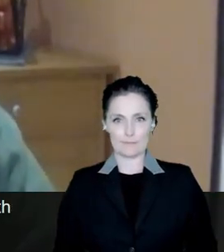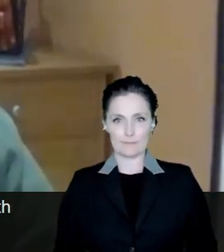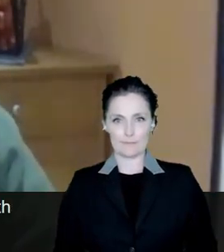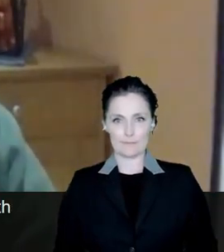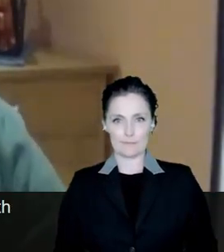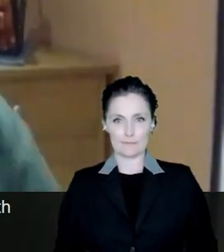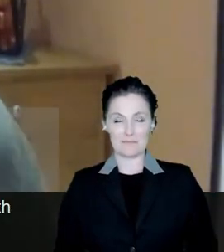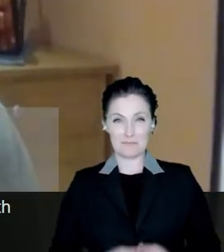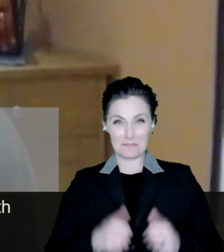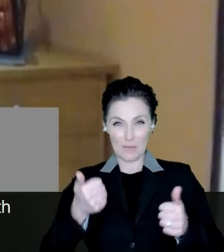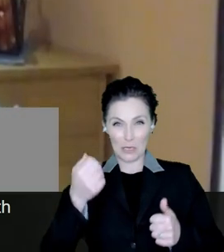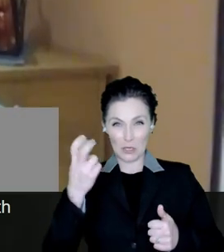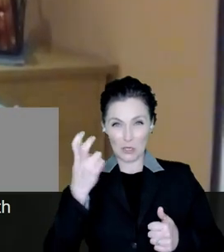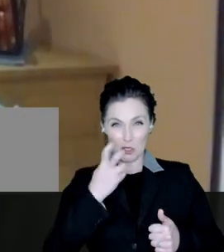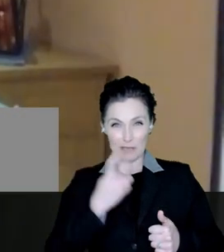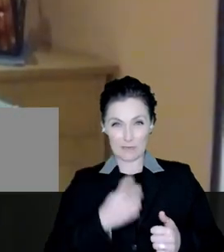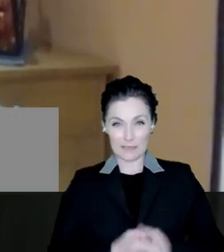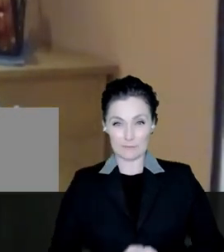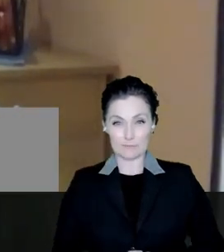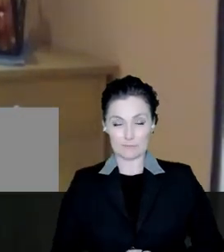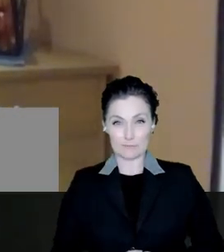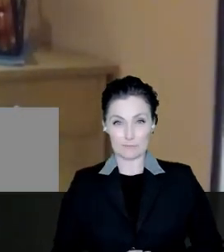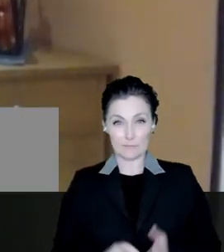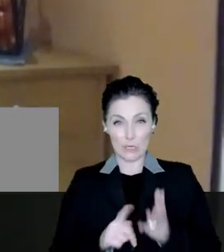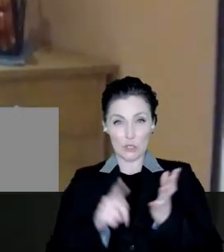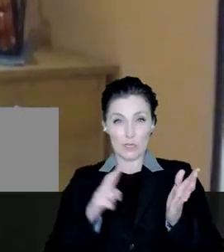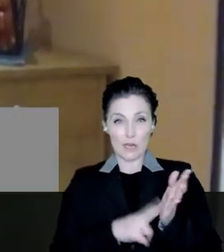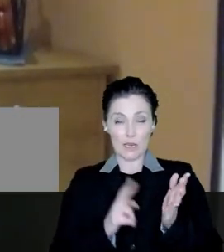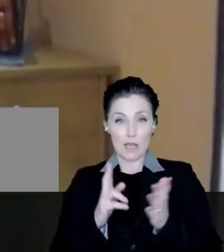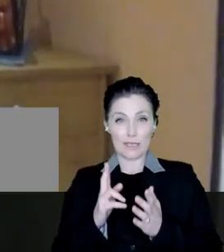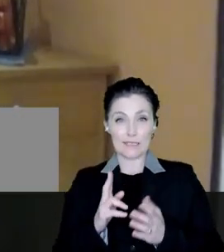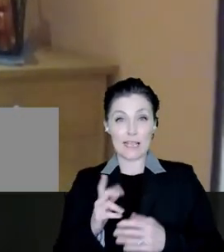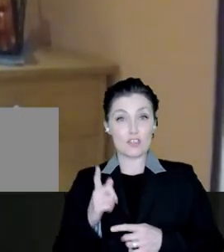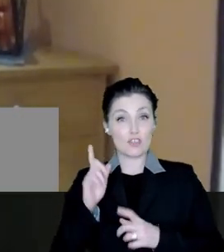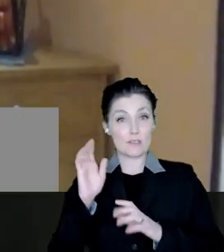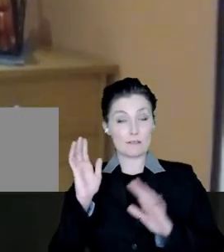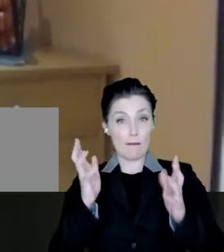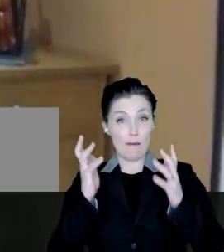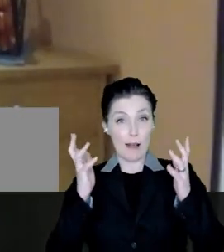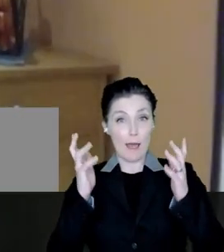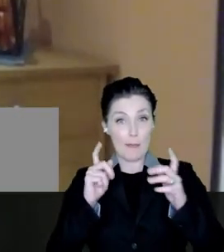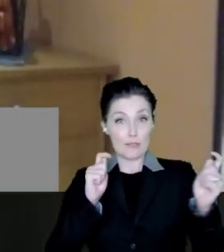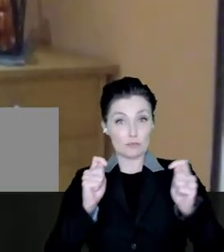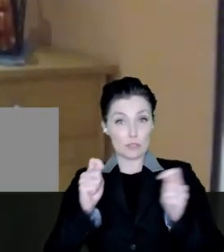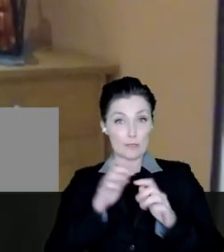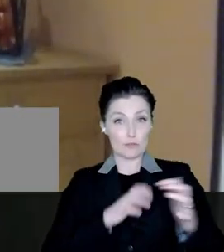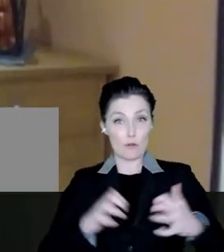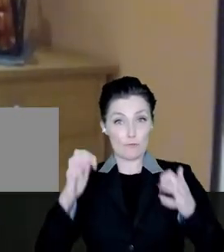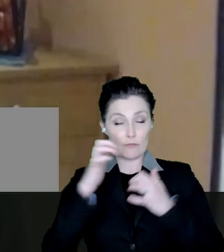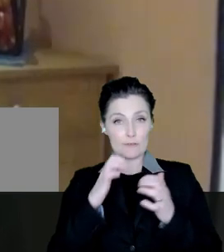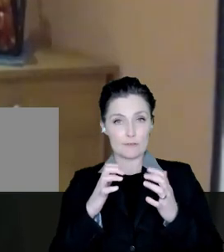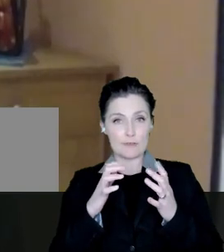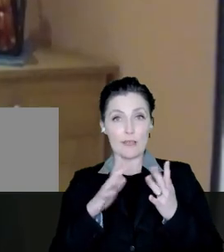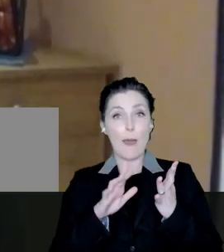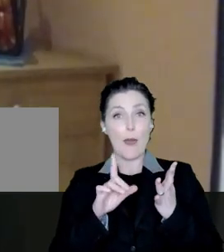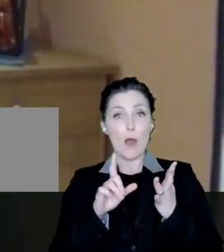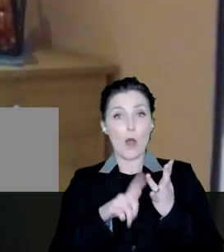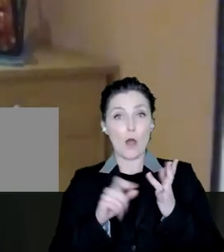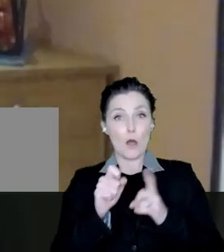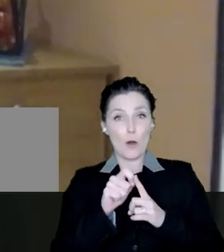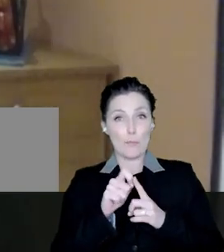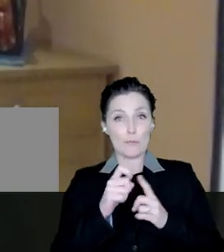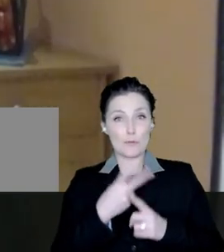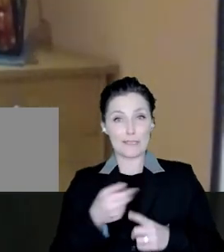Good evening. The United Nations Climate Change Conference, COP26, highlighted the urgency for global climate action